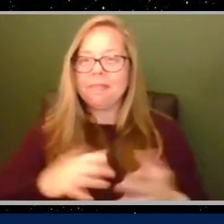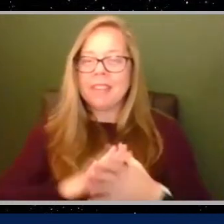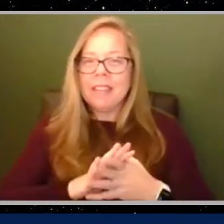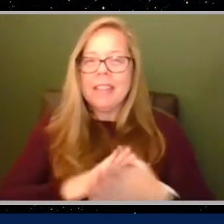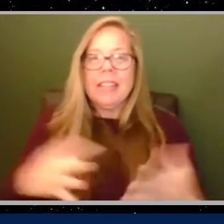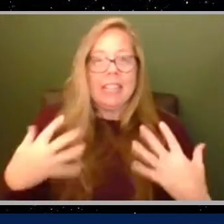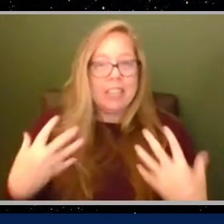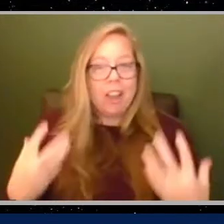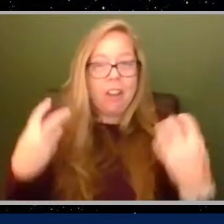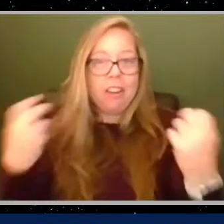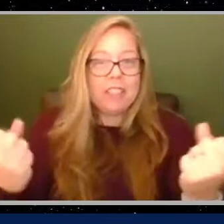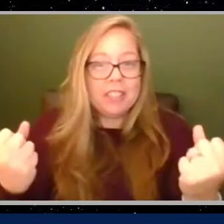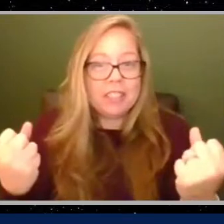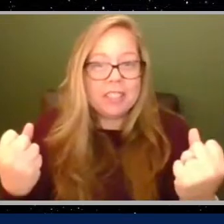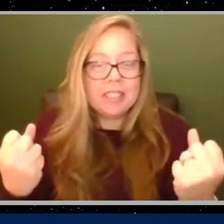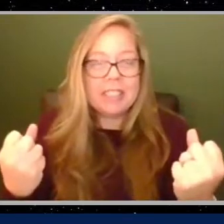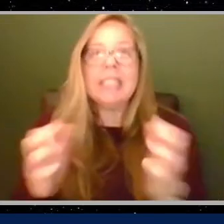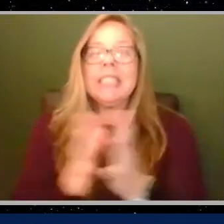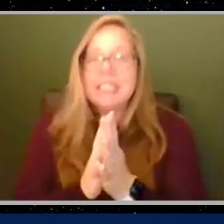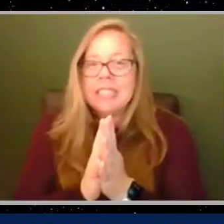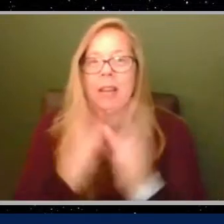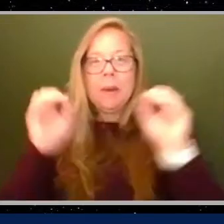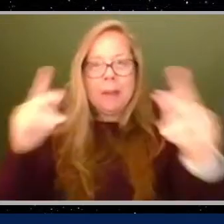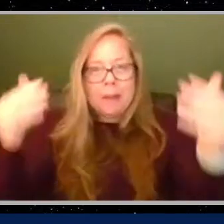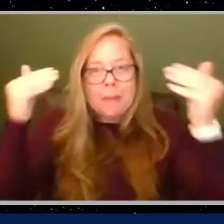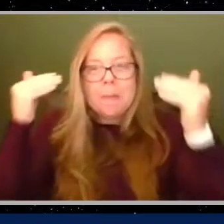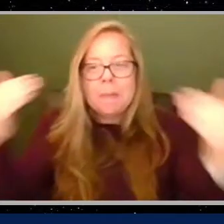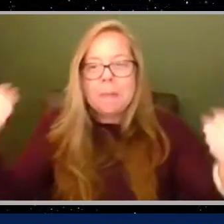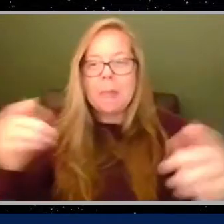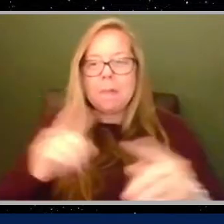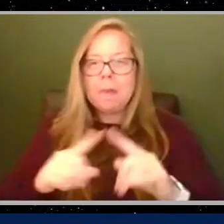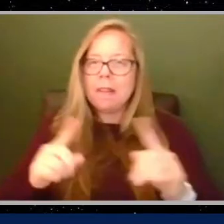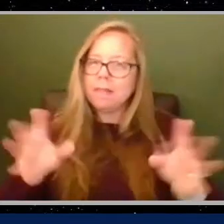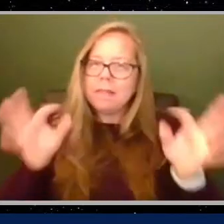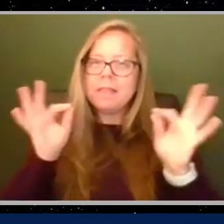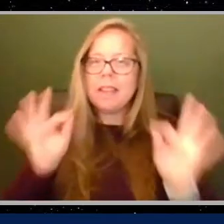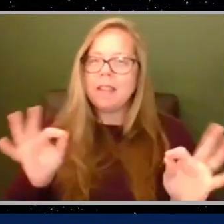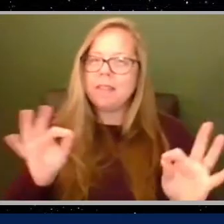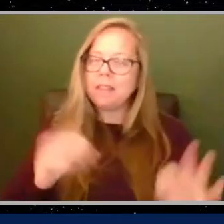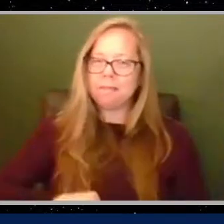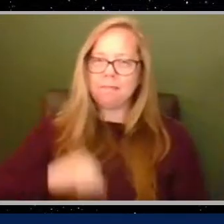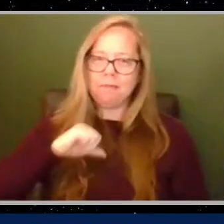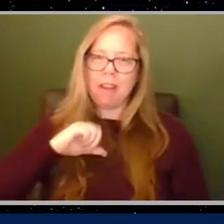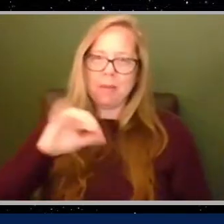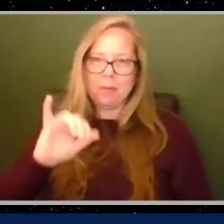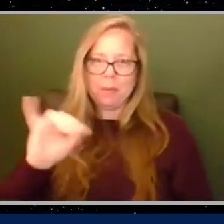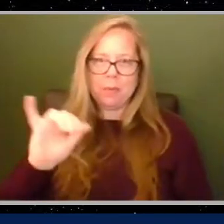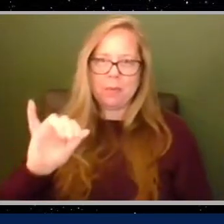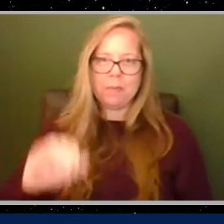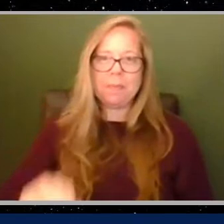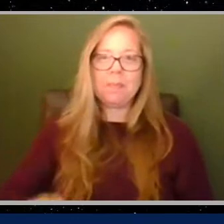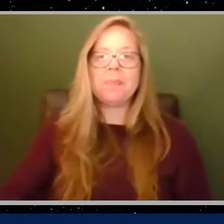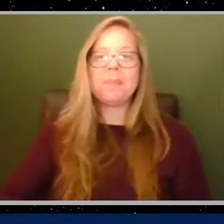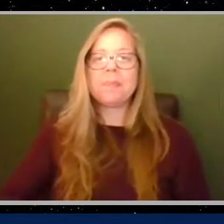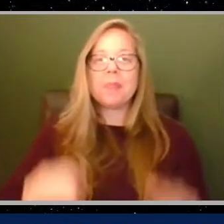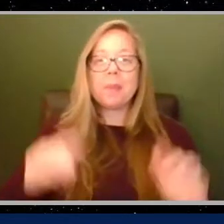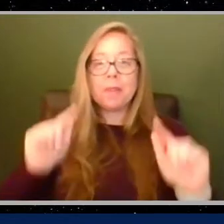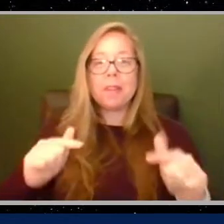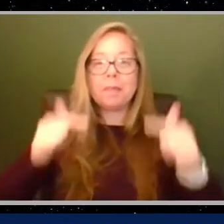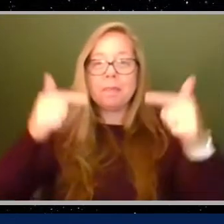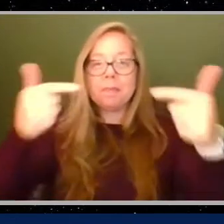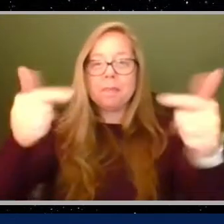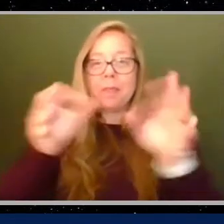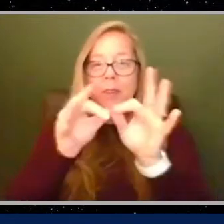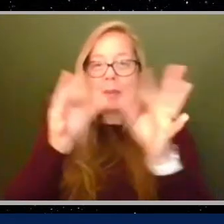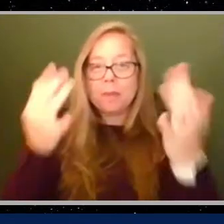courage to say, hey, let's go do this. But definitely a lot of pride in being a part of the crew, second, crew.